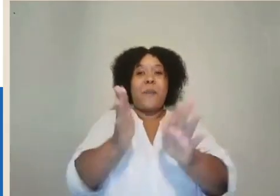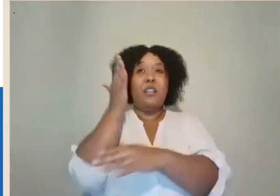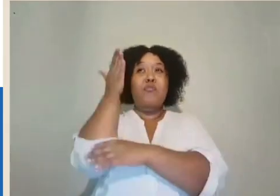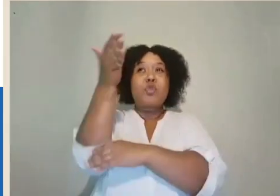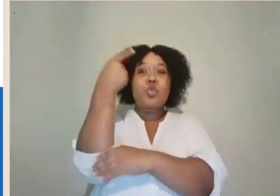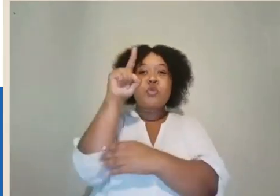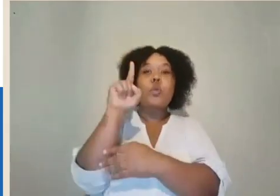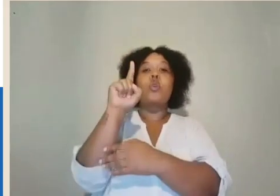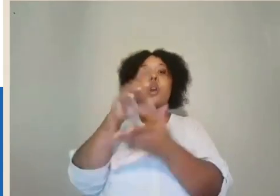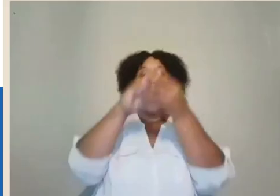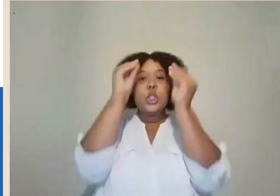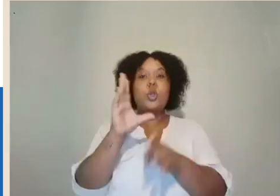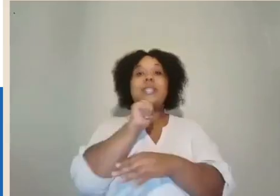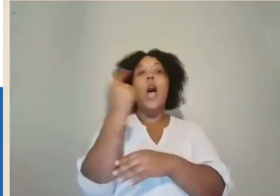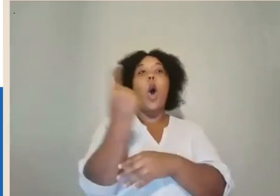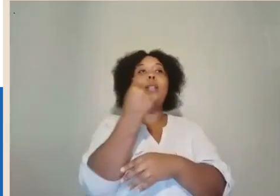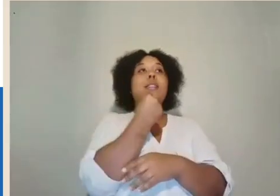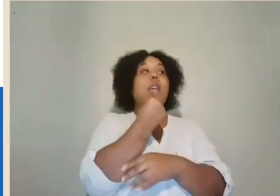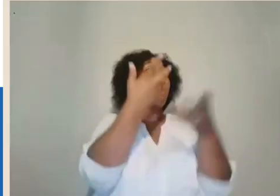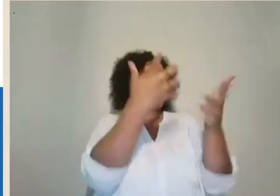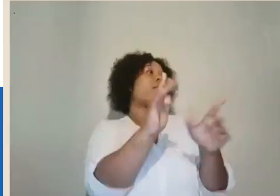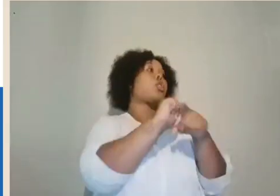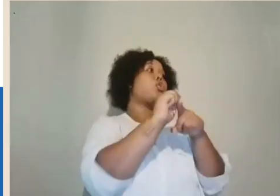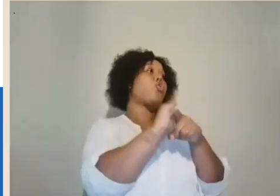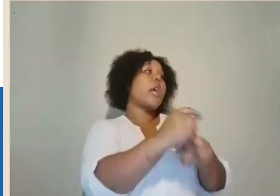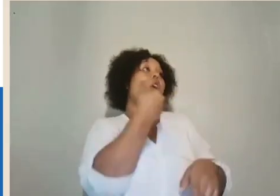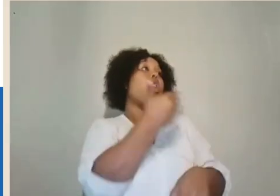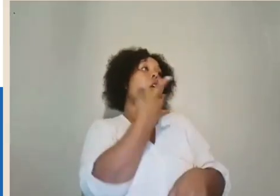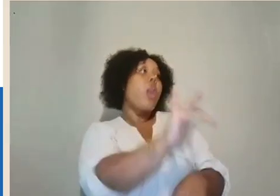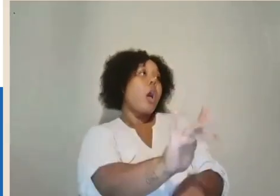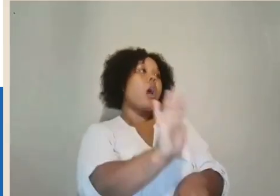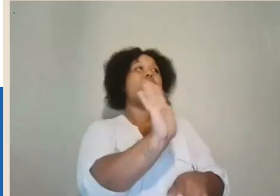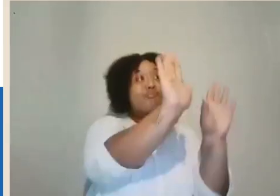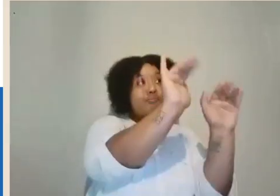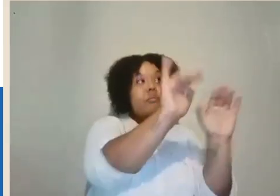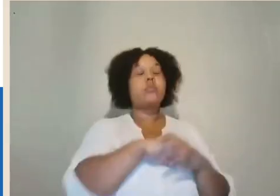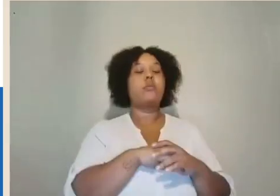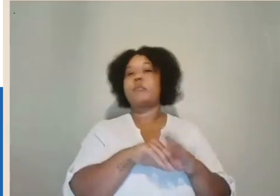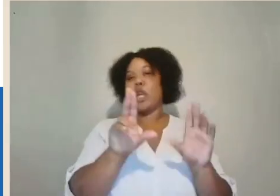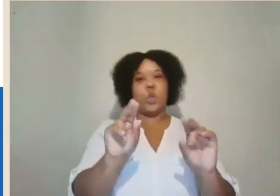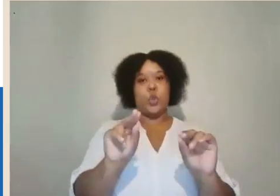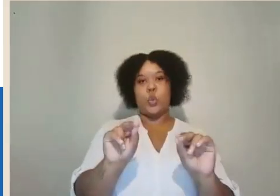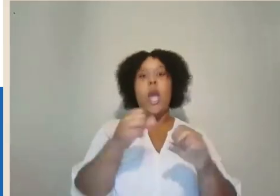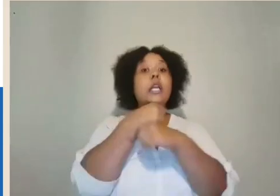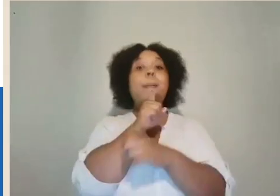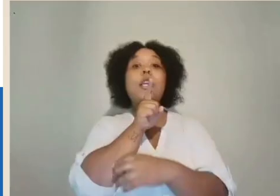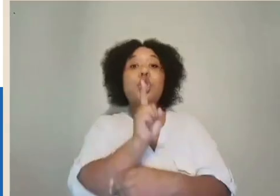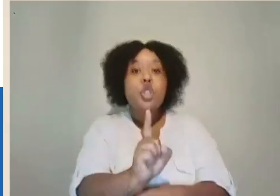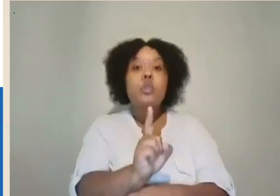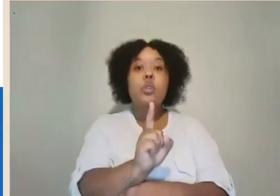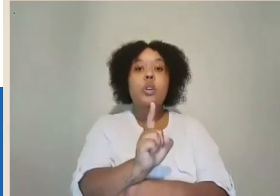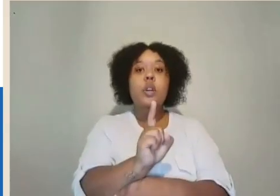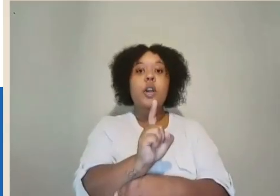It's not just about saying, okay, we did training, good luck, right? Like, to ensure that we are actually